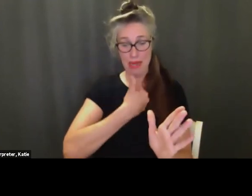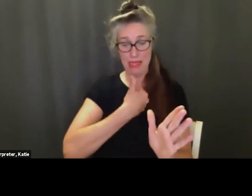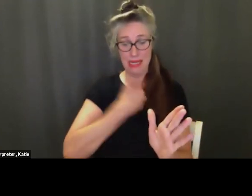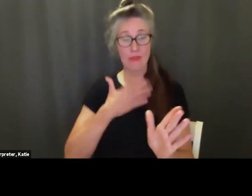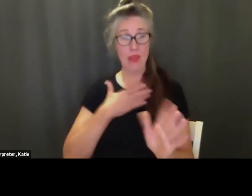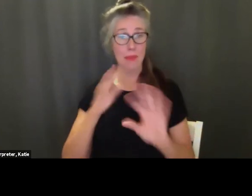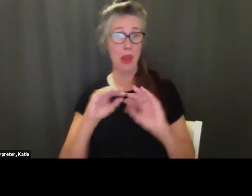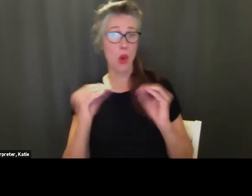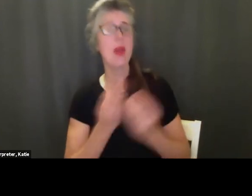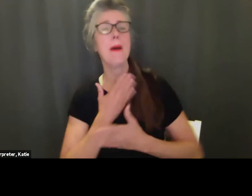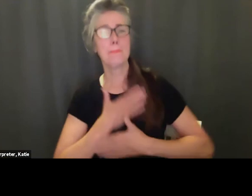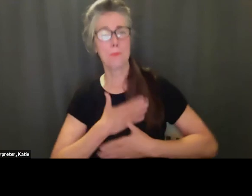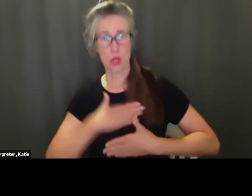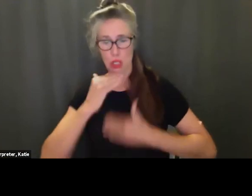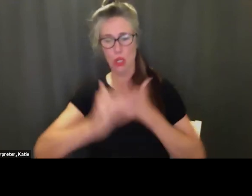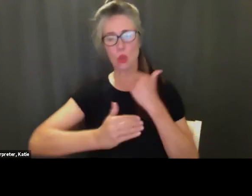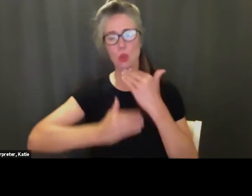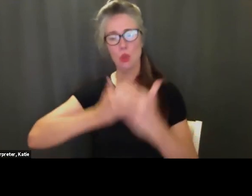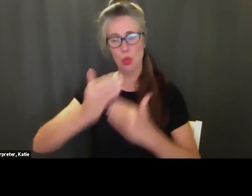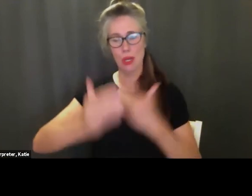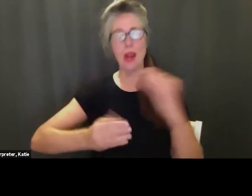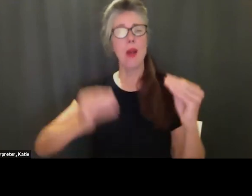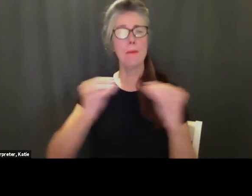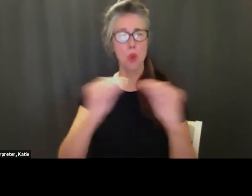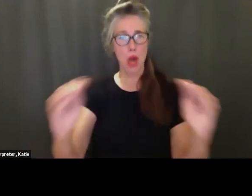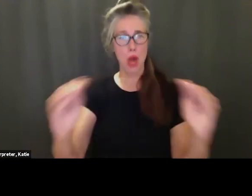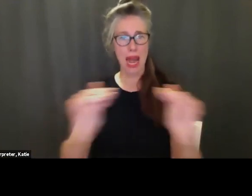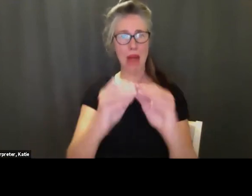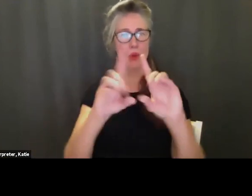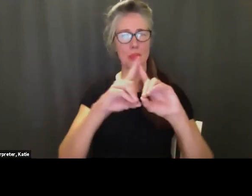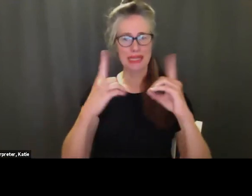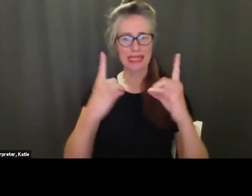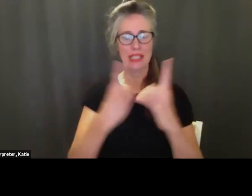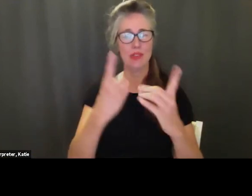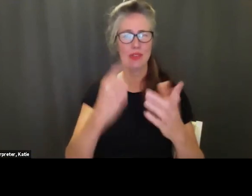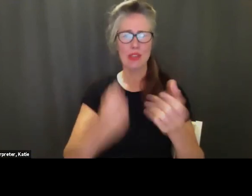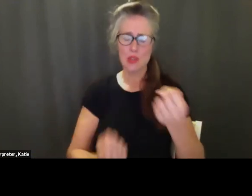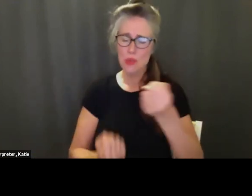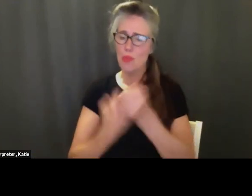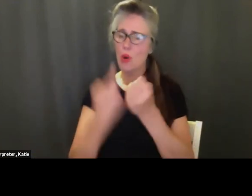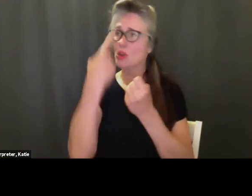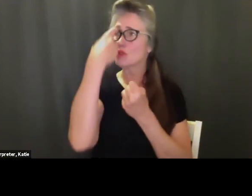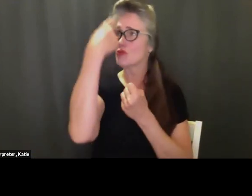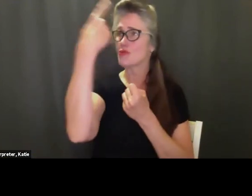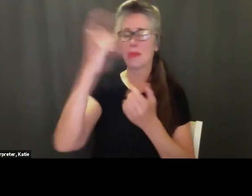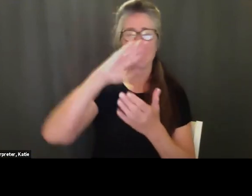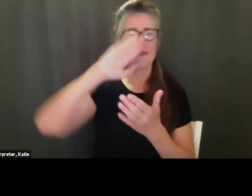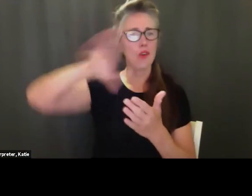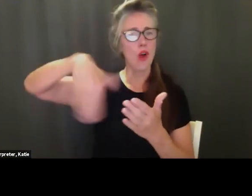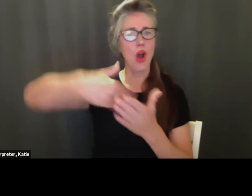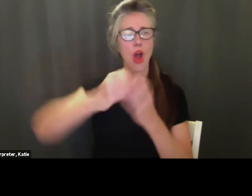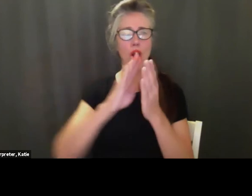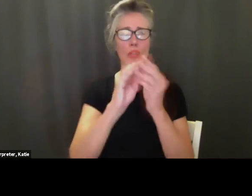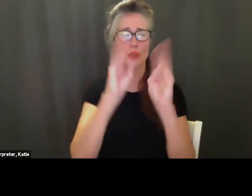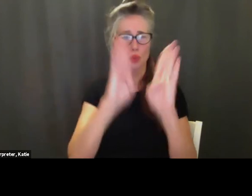we appreciate your steps towards a more equitable school district and supporting the dreams of all students. Thank you.